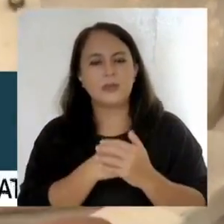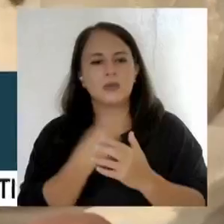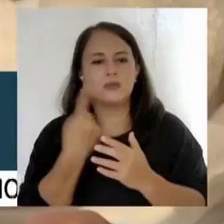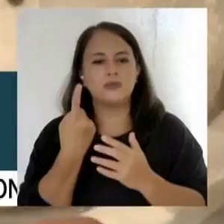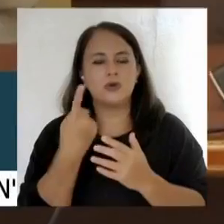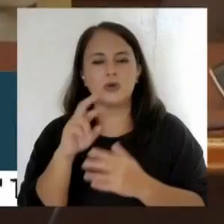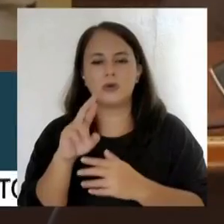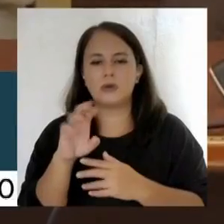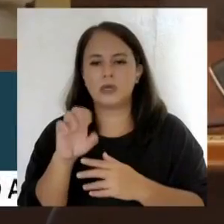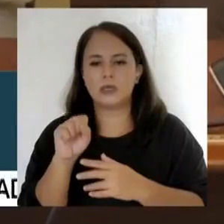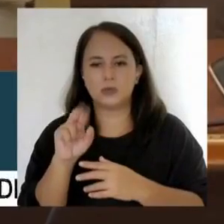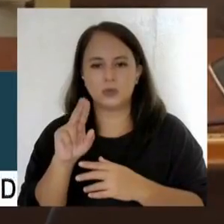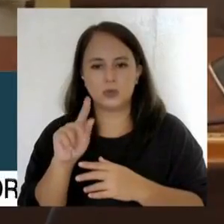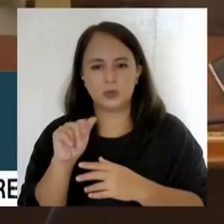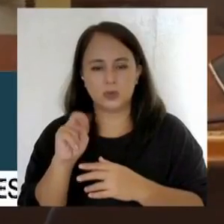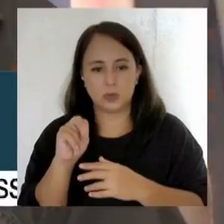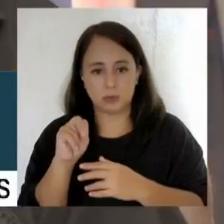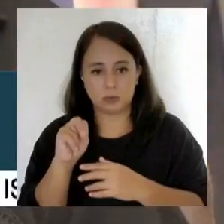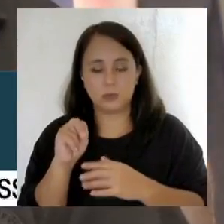so